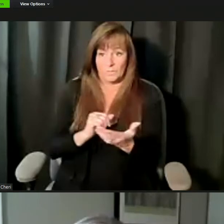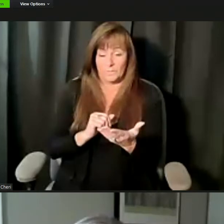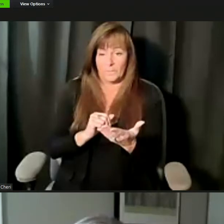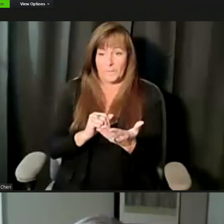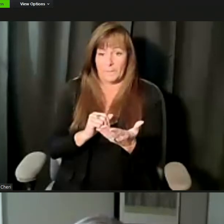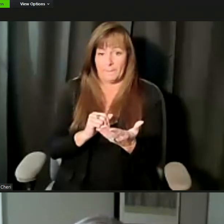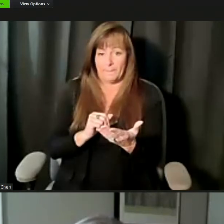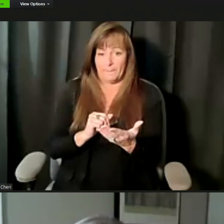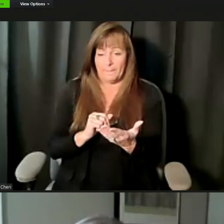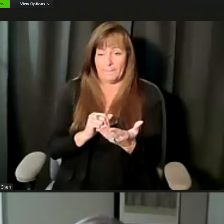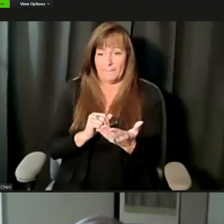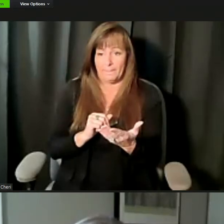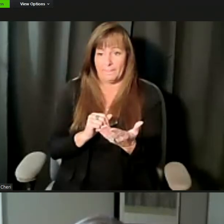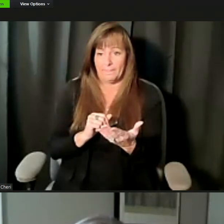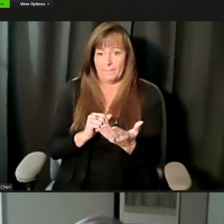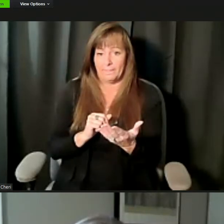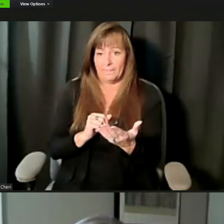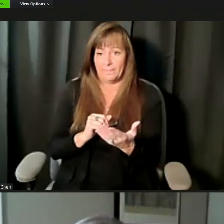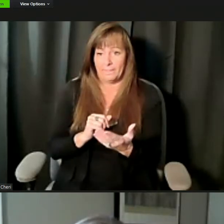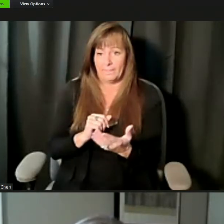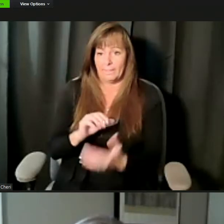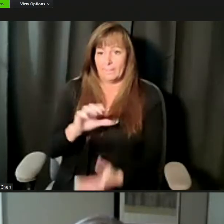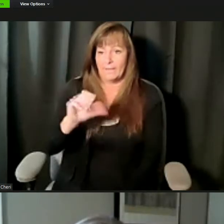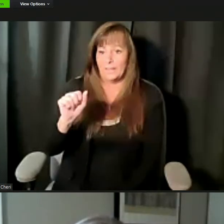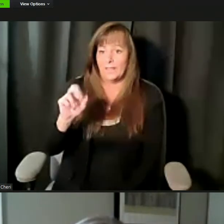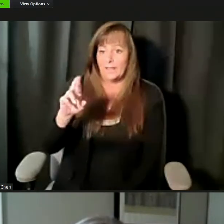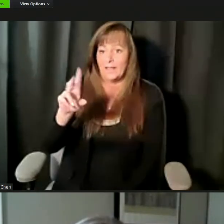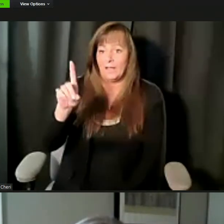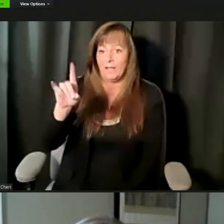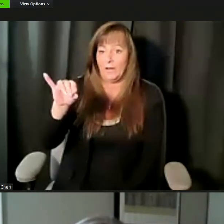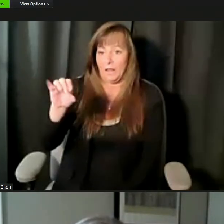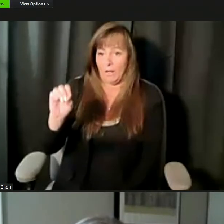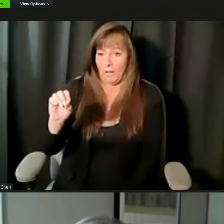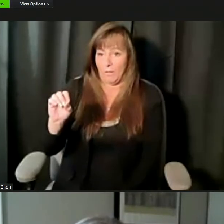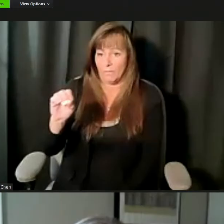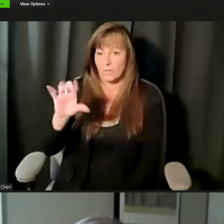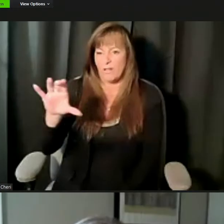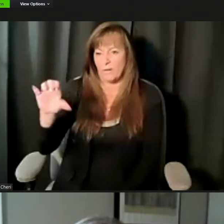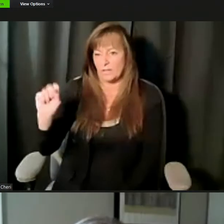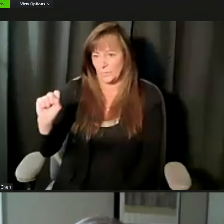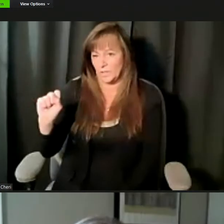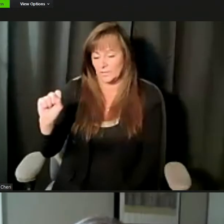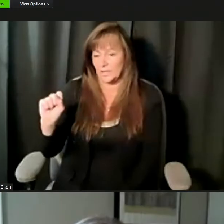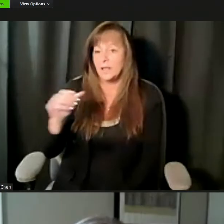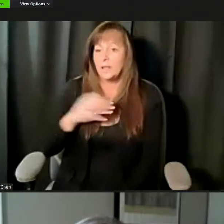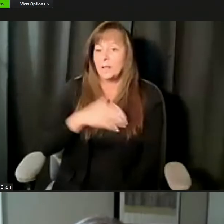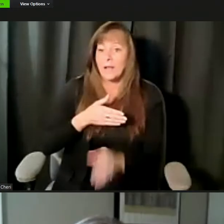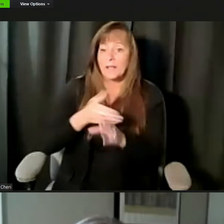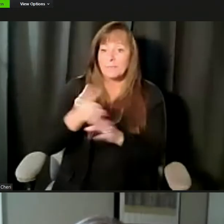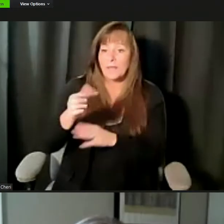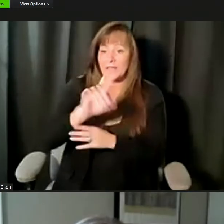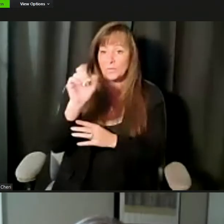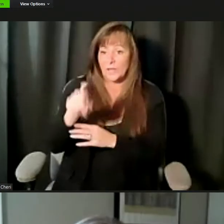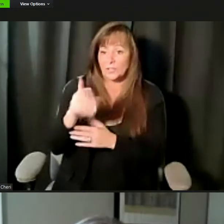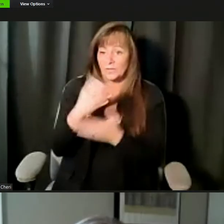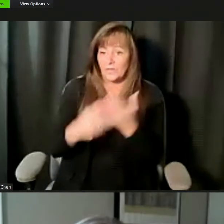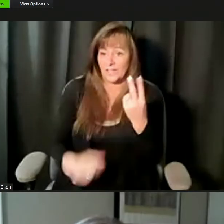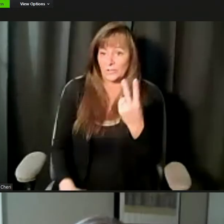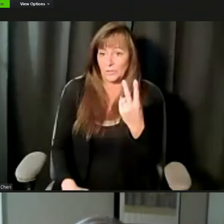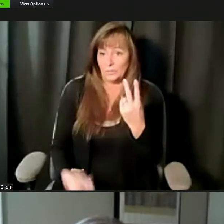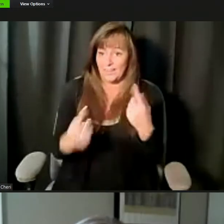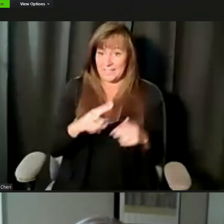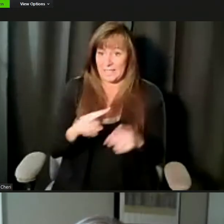Hi, this is Zachary Either with KRDO in Colorado Springs. My main question is, in phase 2 that's happening in the